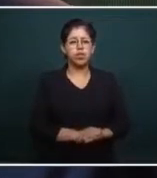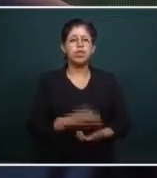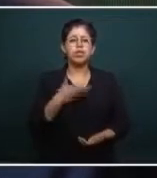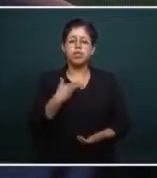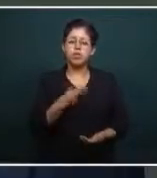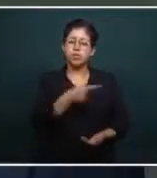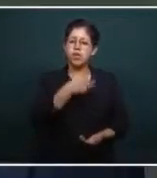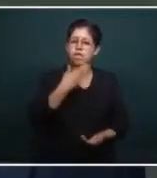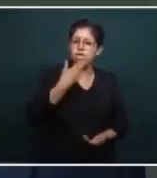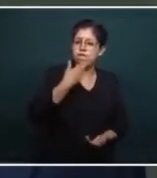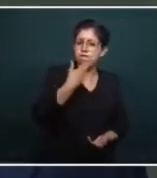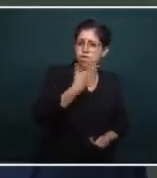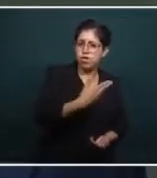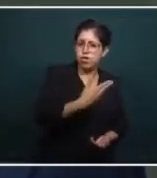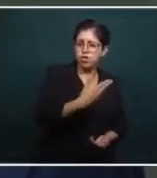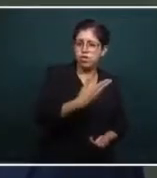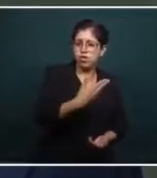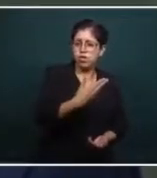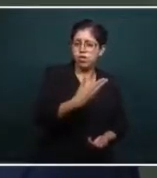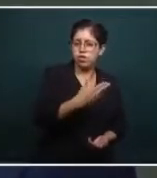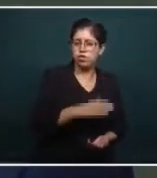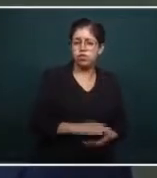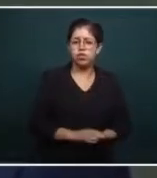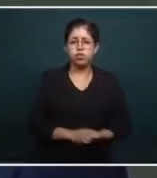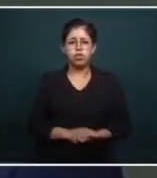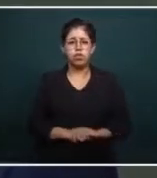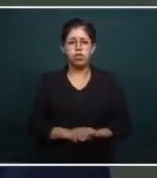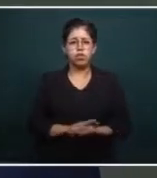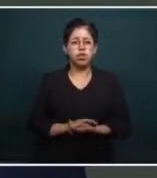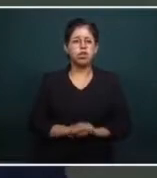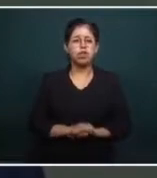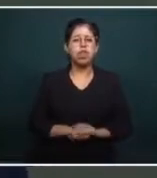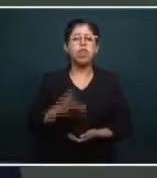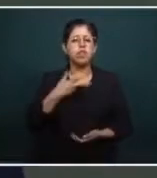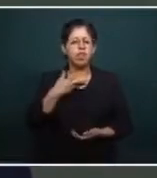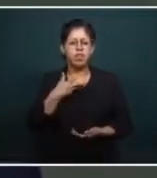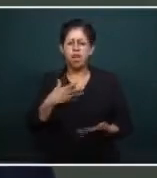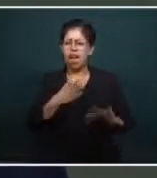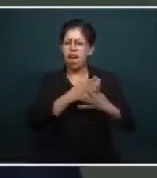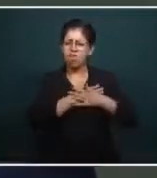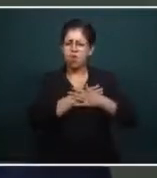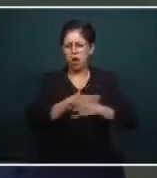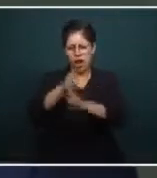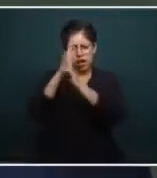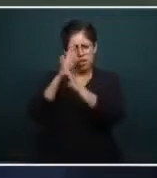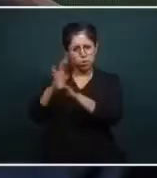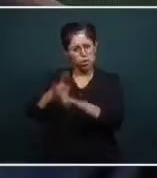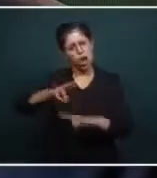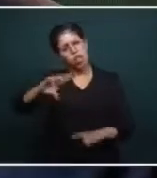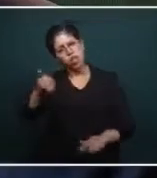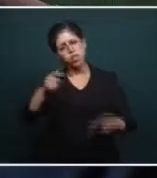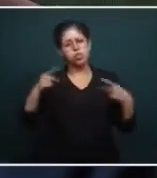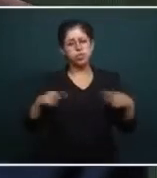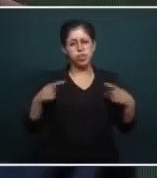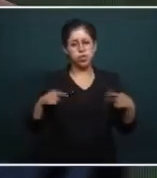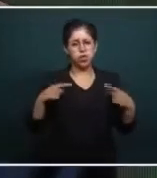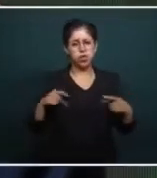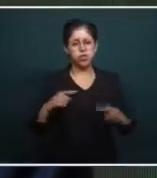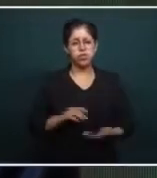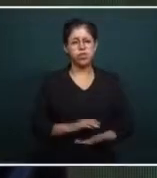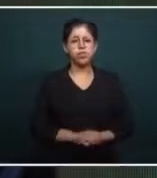bien do what's good, y se tiene que and you tener have amor al to have prójimo love for your neighbor y